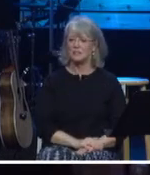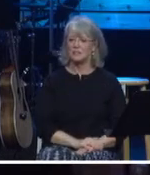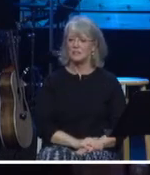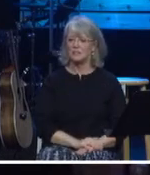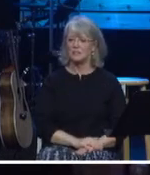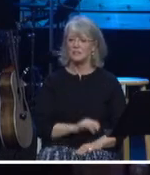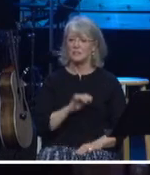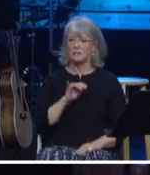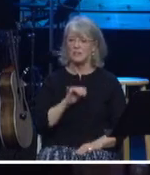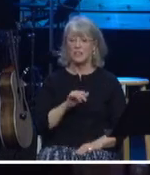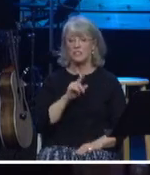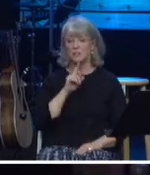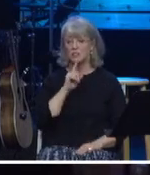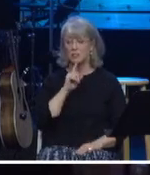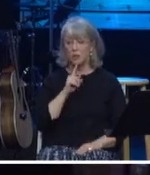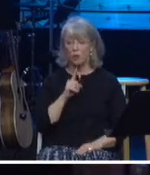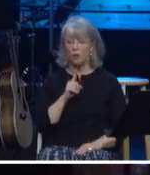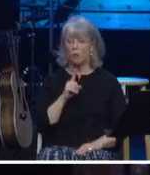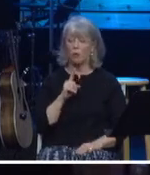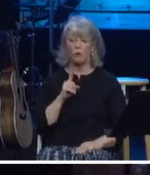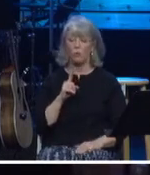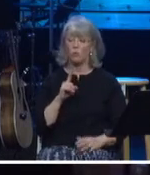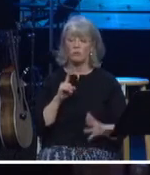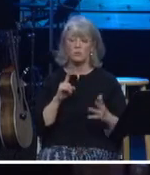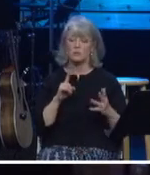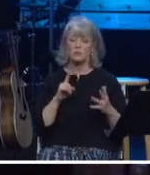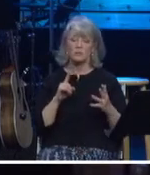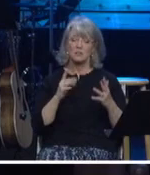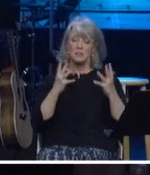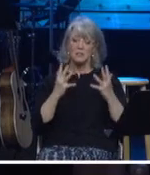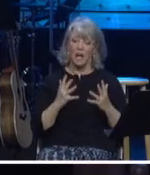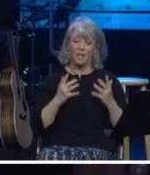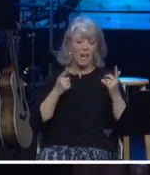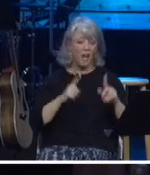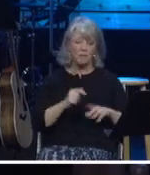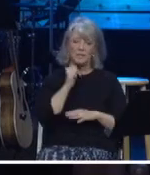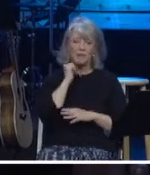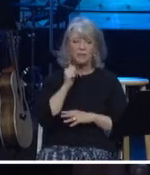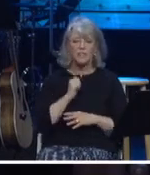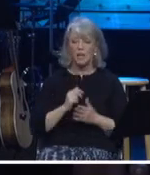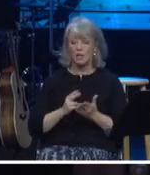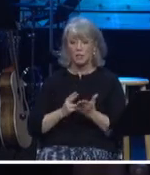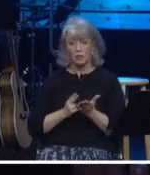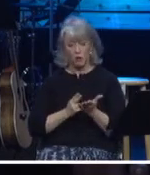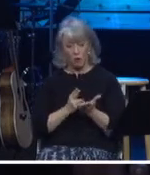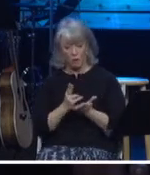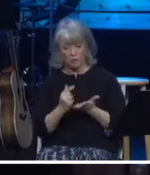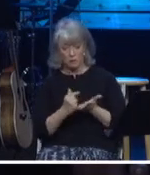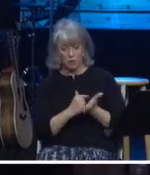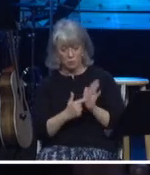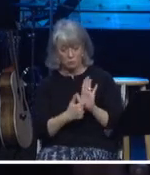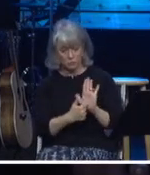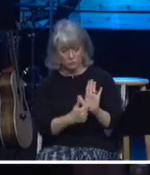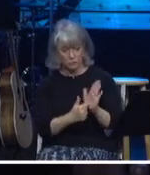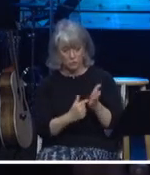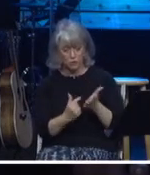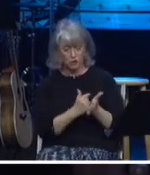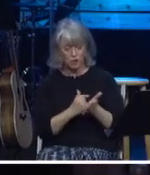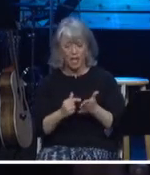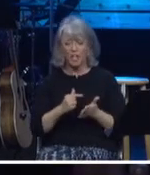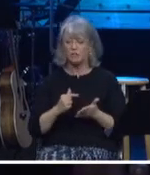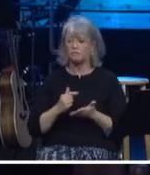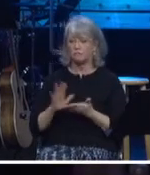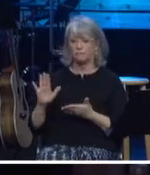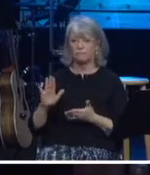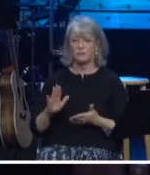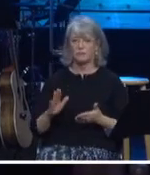It's a tragedy that plays out every single day. True gospel is heard, forgiveness of sin is promised.